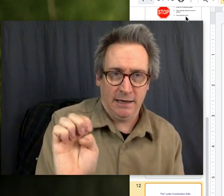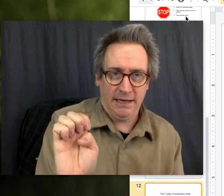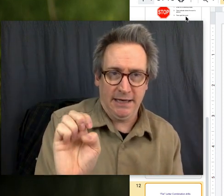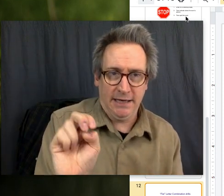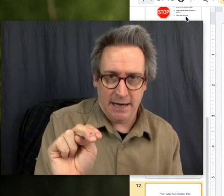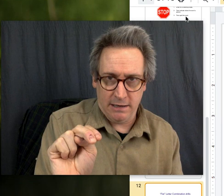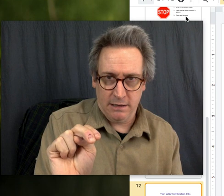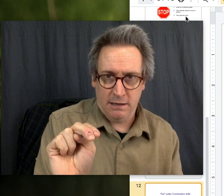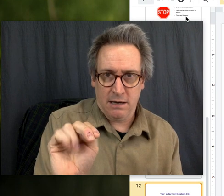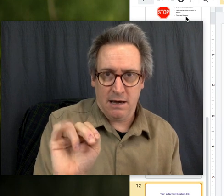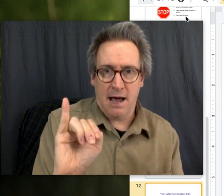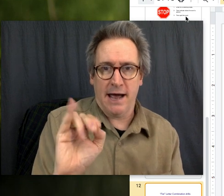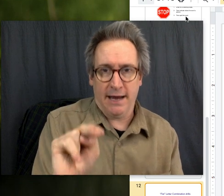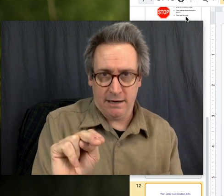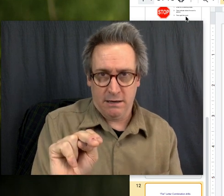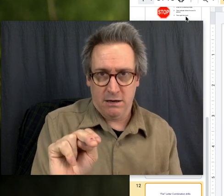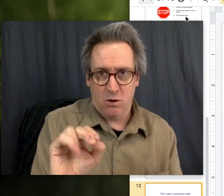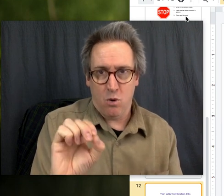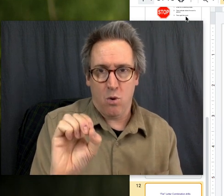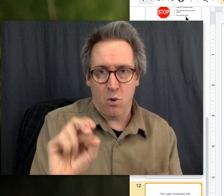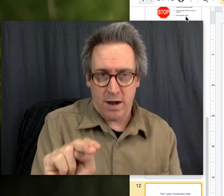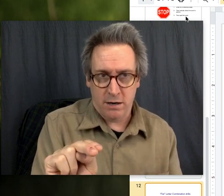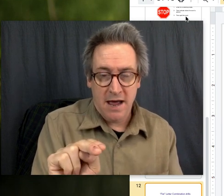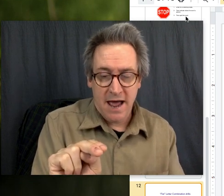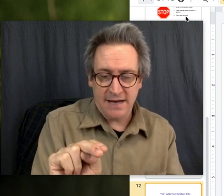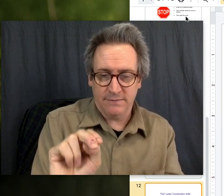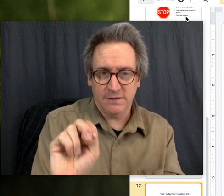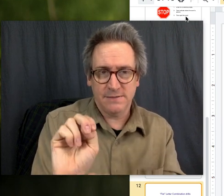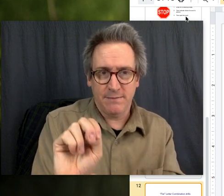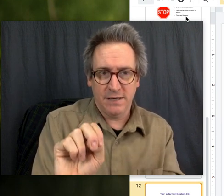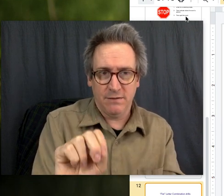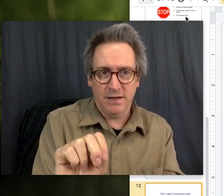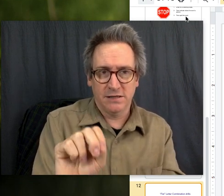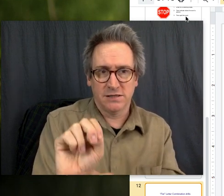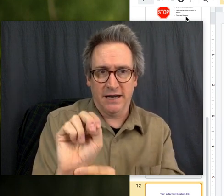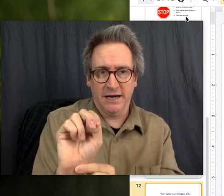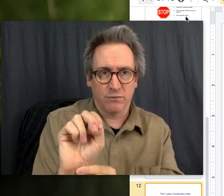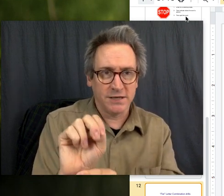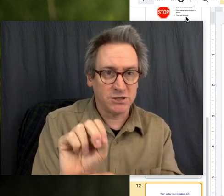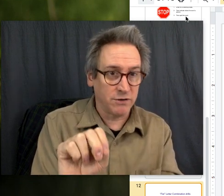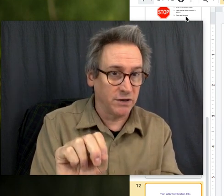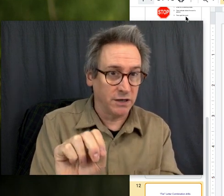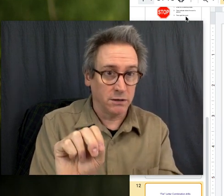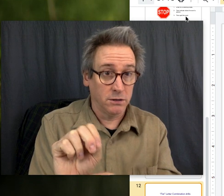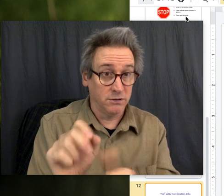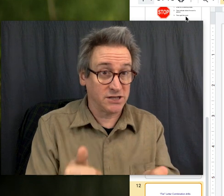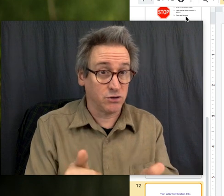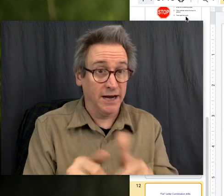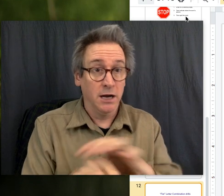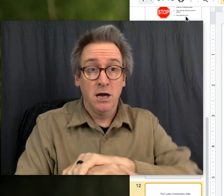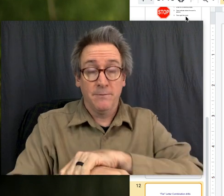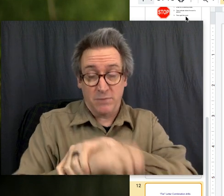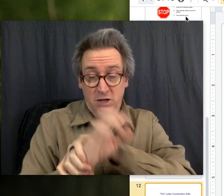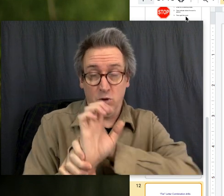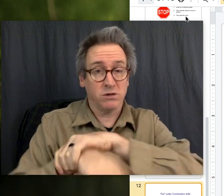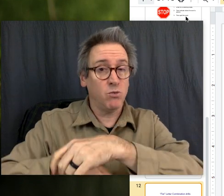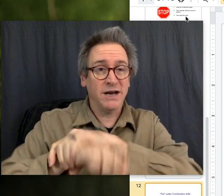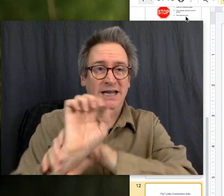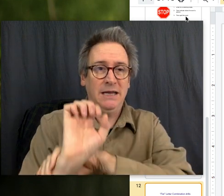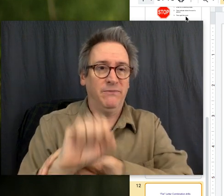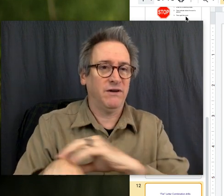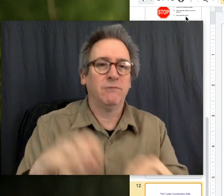A-N, E-N, I-N, O-N. And sometimes that means letting your wrist drift a little. That's great. You